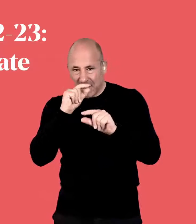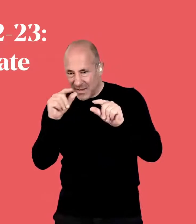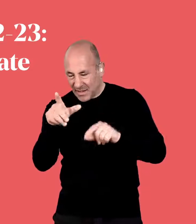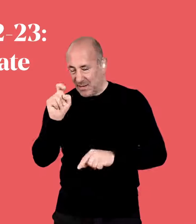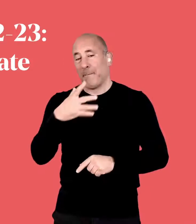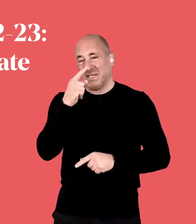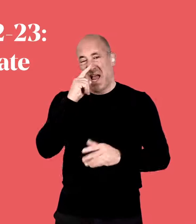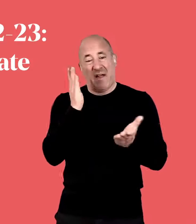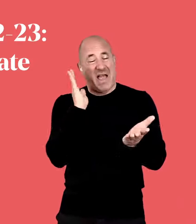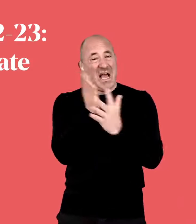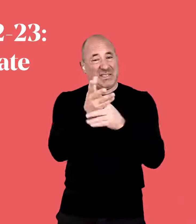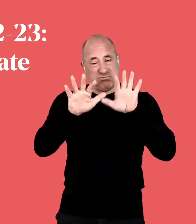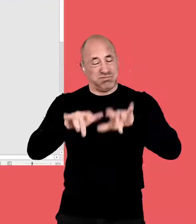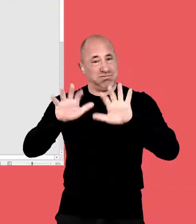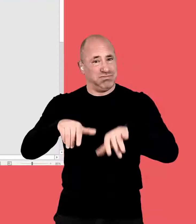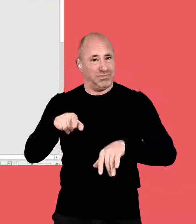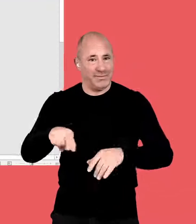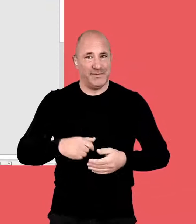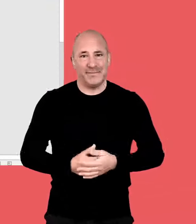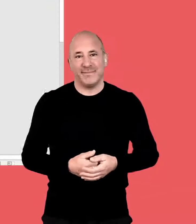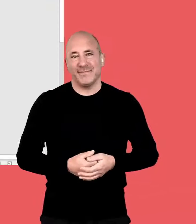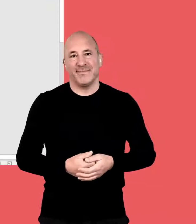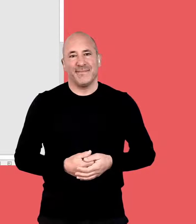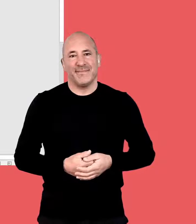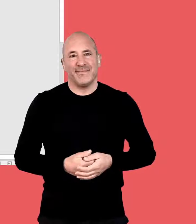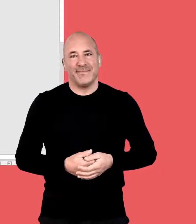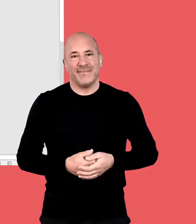full functionality.